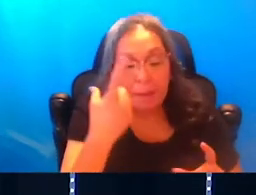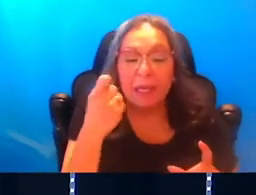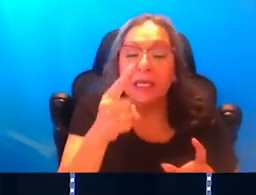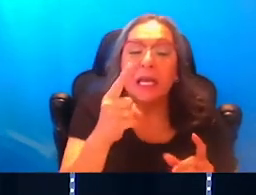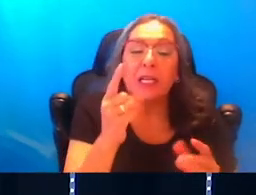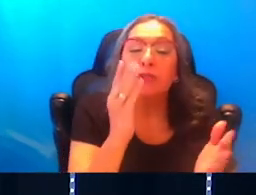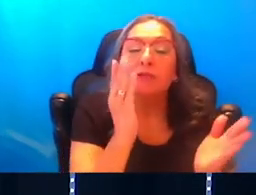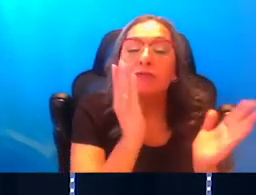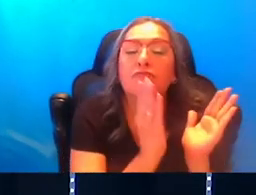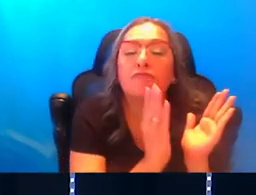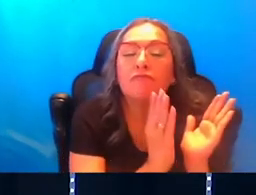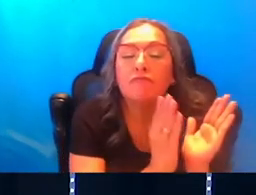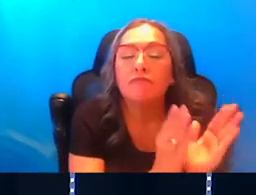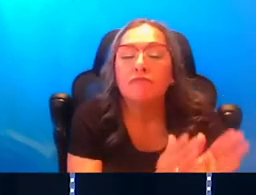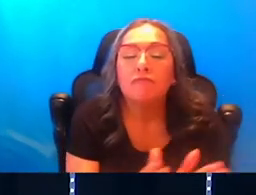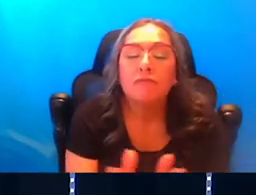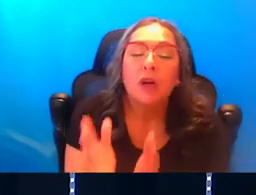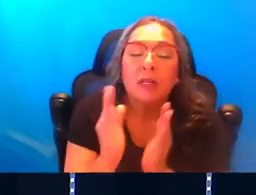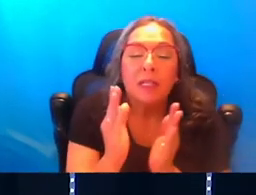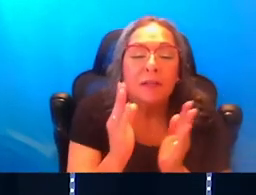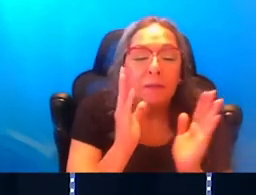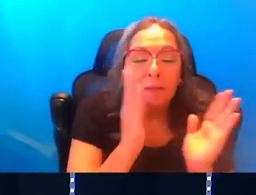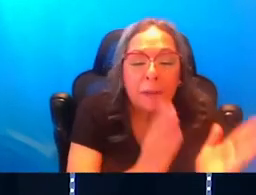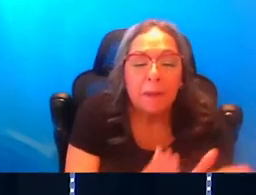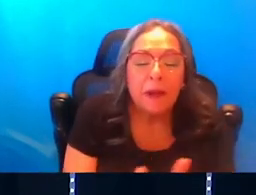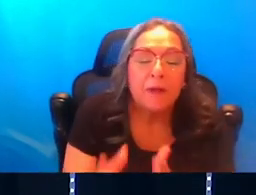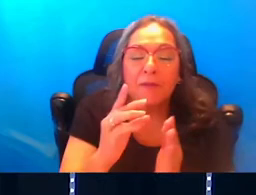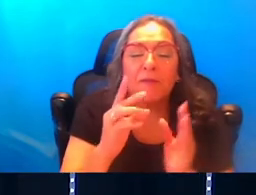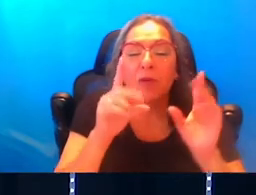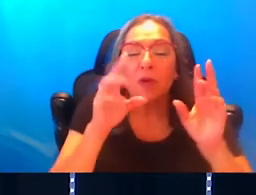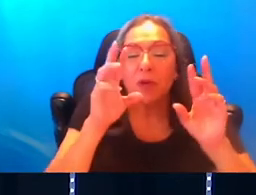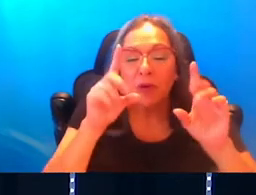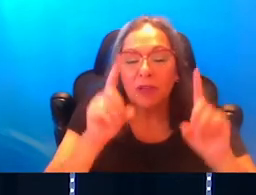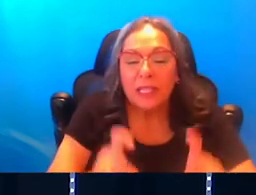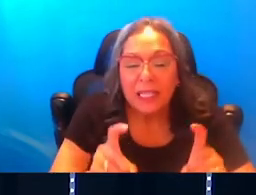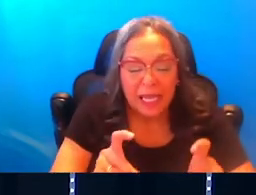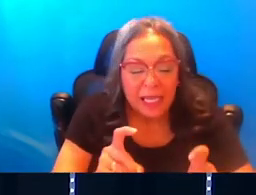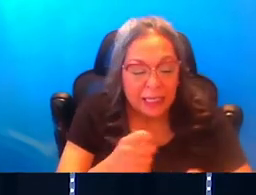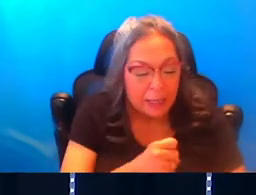the exam does something to you and makes the whole thing solid and real.